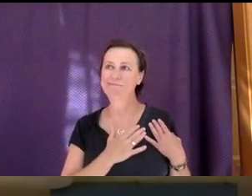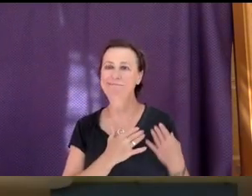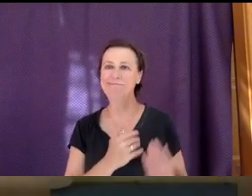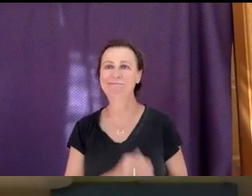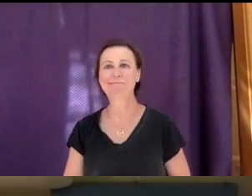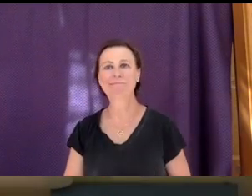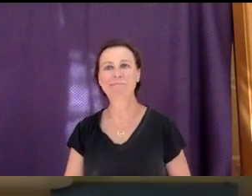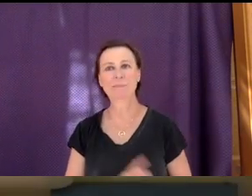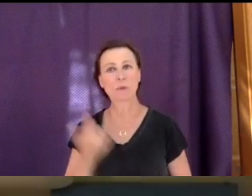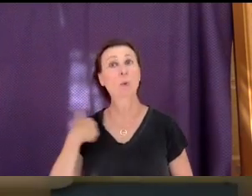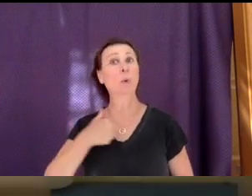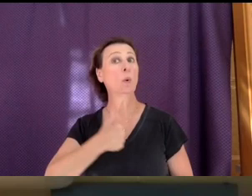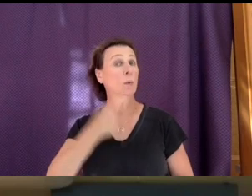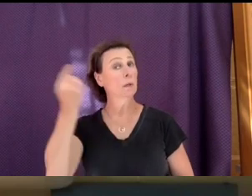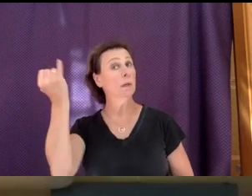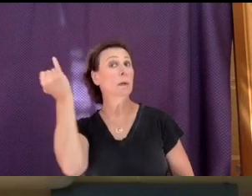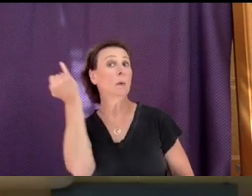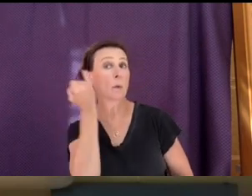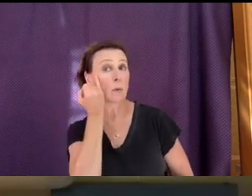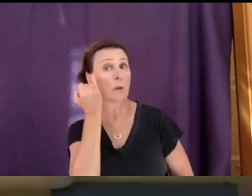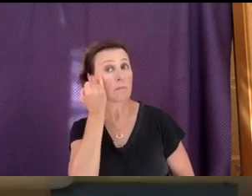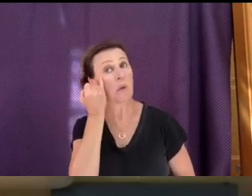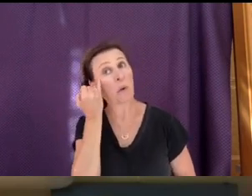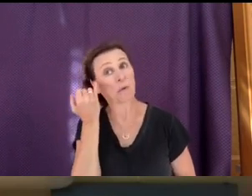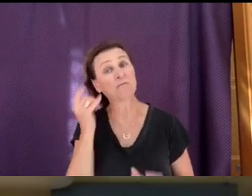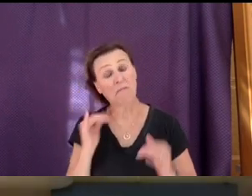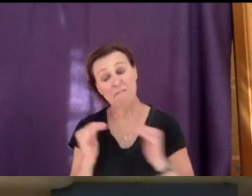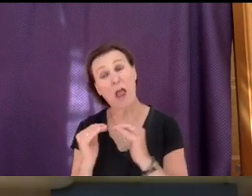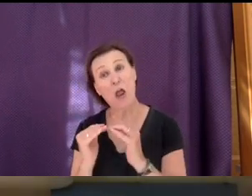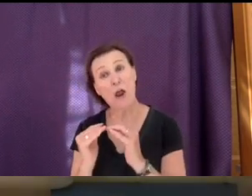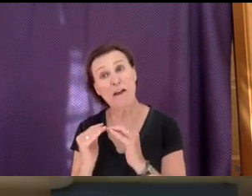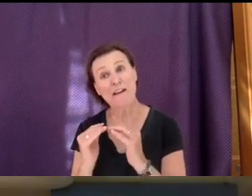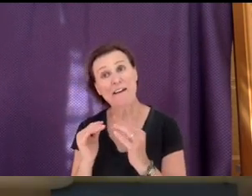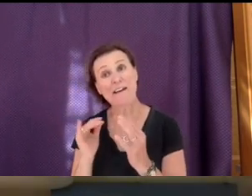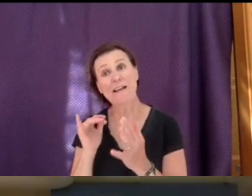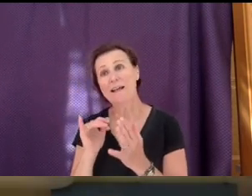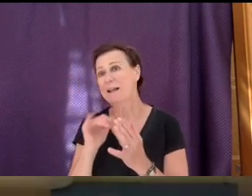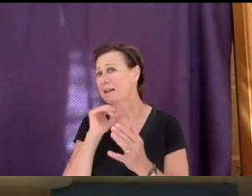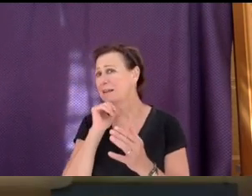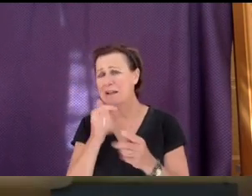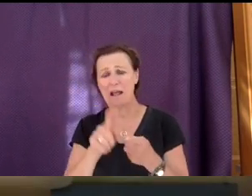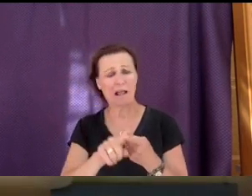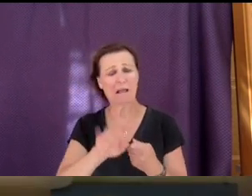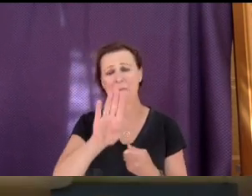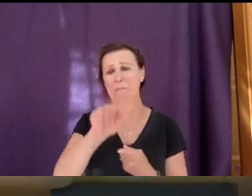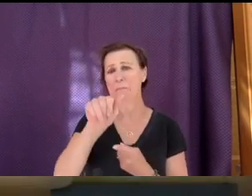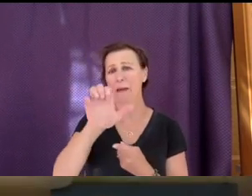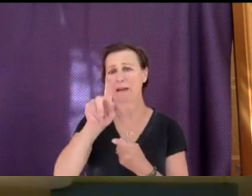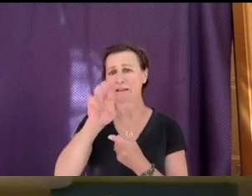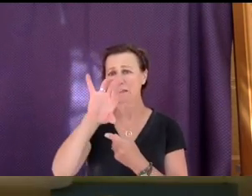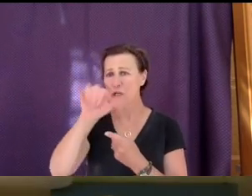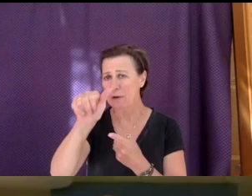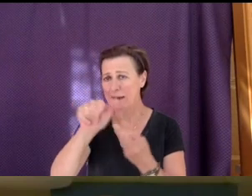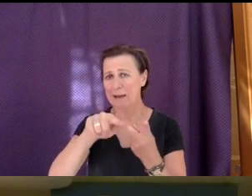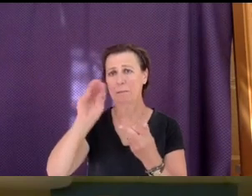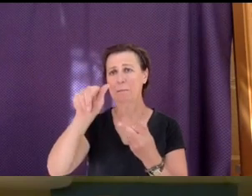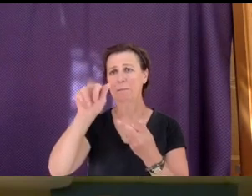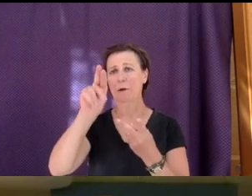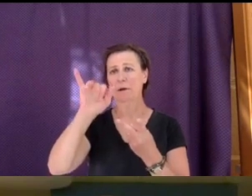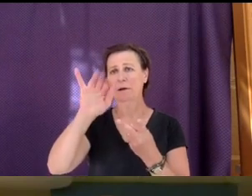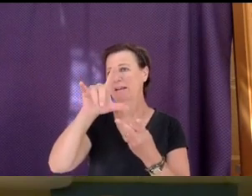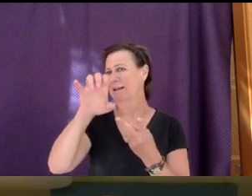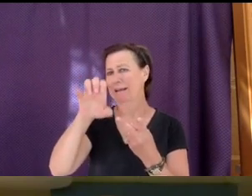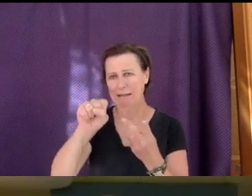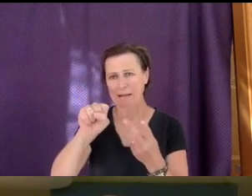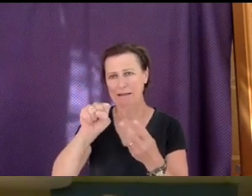We suppose, fairly I reckon, that it's not the way of bacteria, barnacles, or beetles to reflect upon these